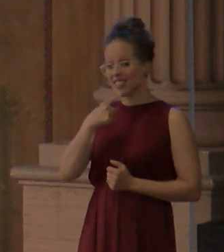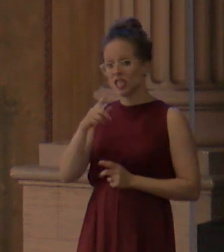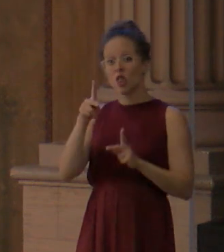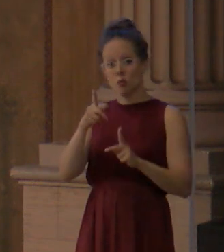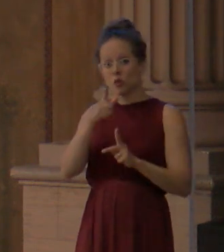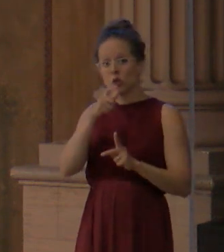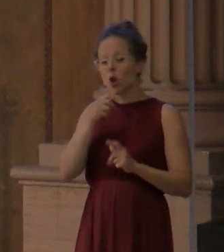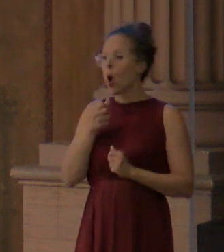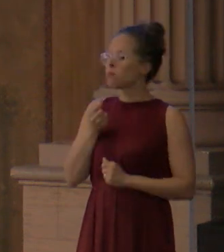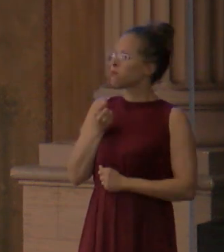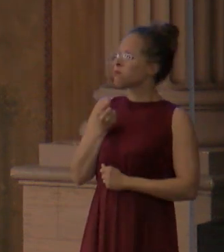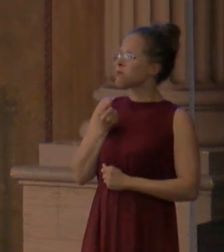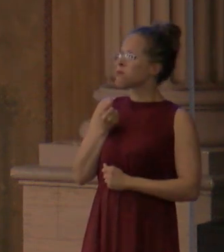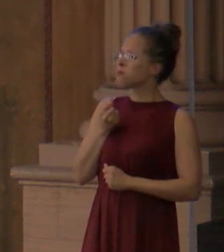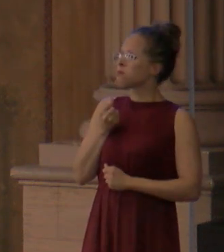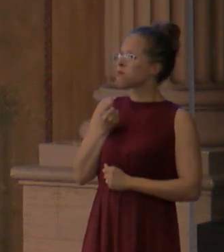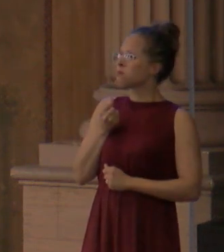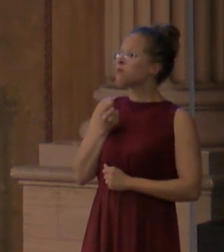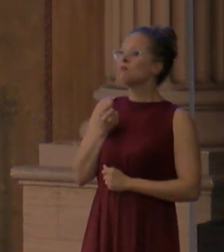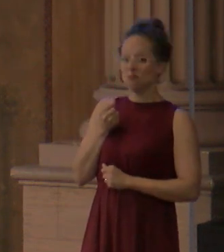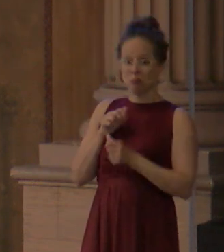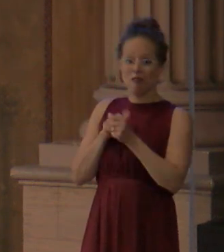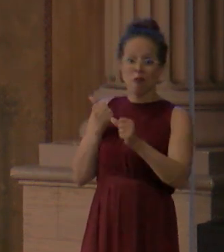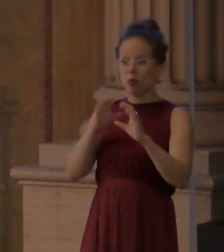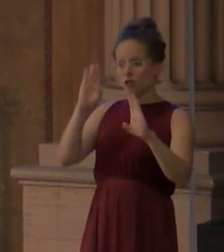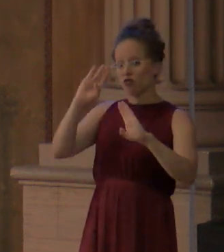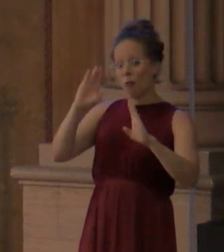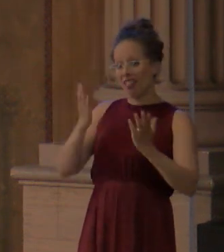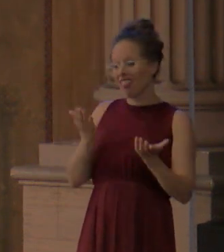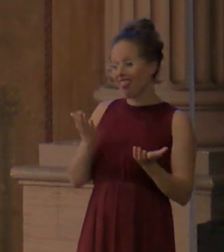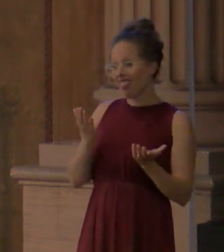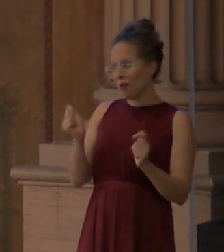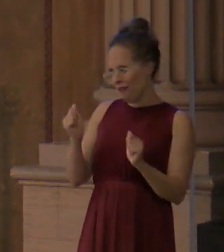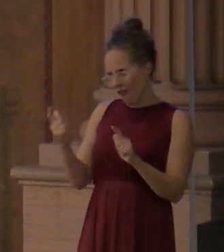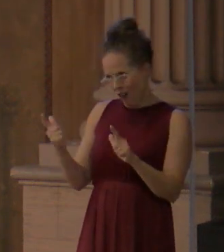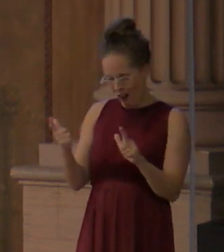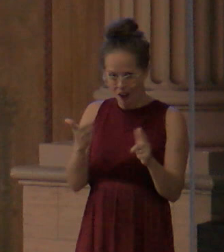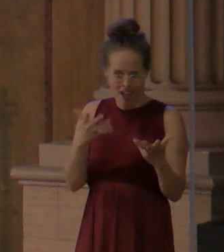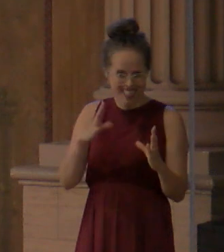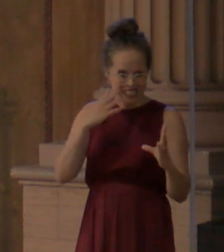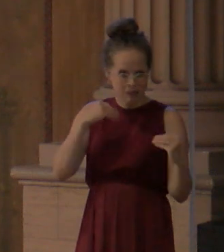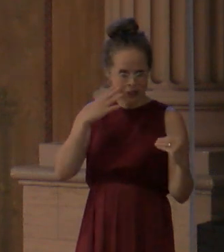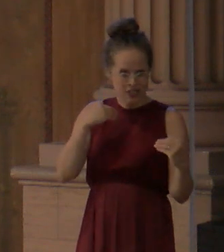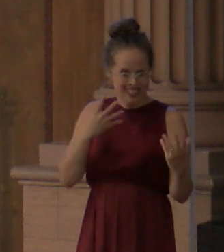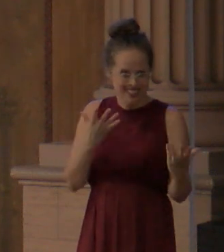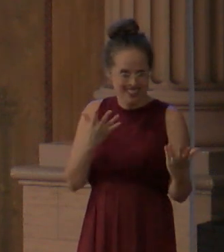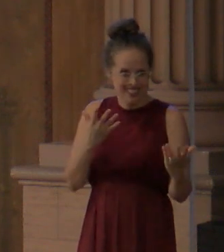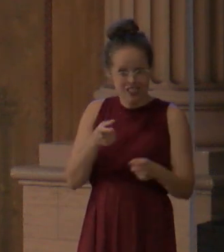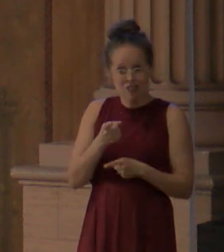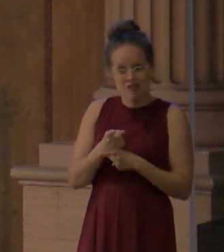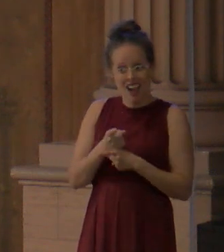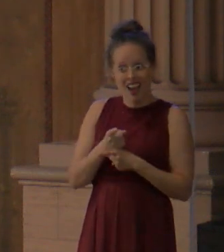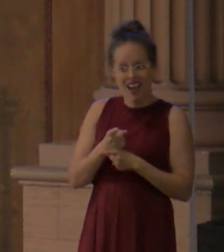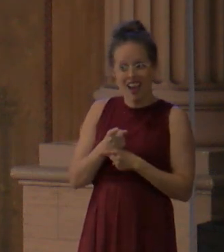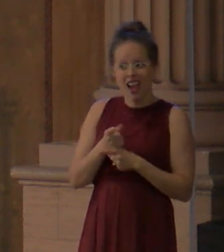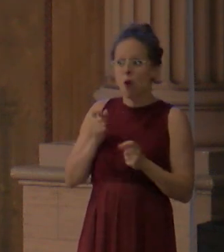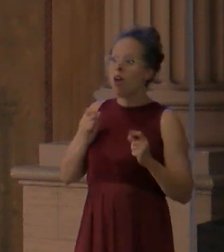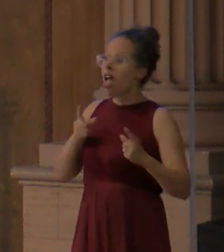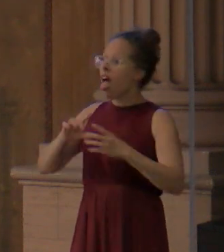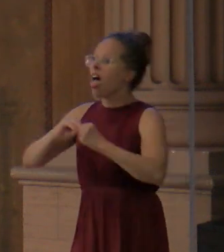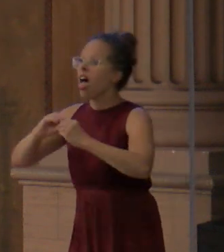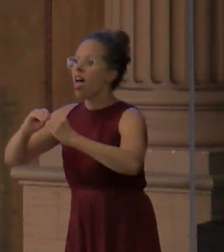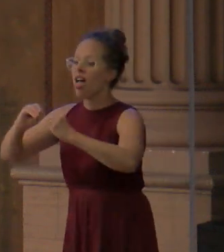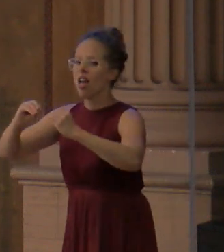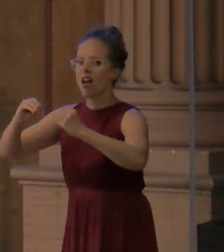himself out of trouble. We all know that to be true. We've all been there, right? We've been quick to share, quick to speak